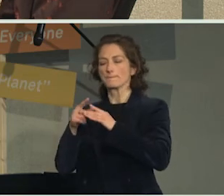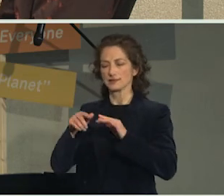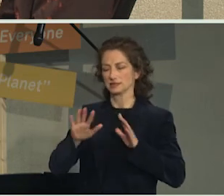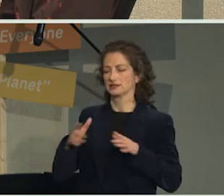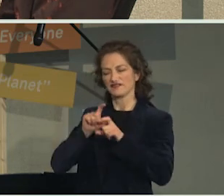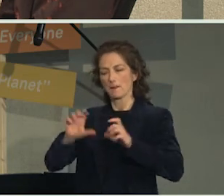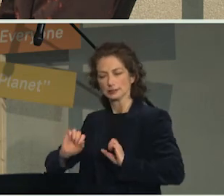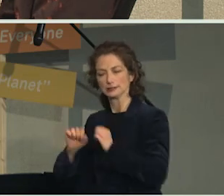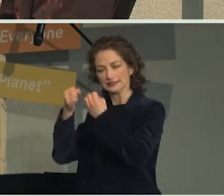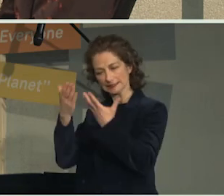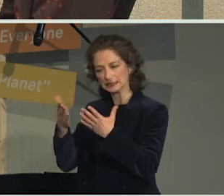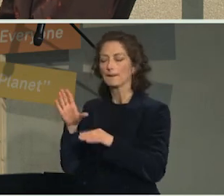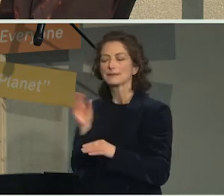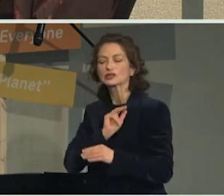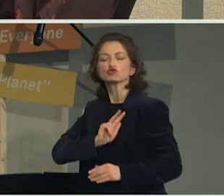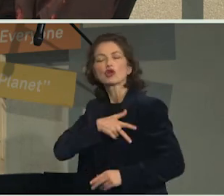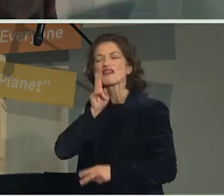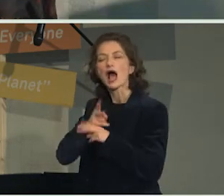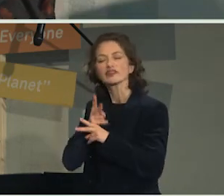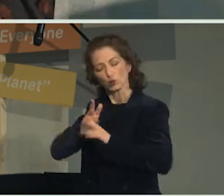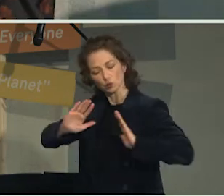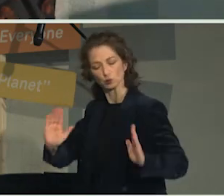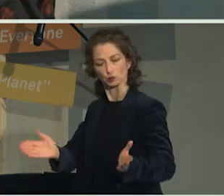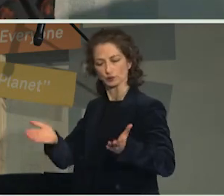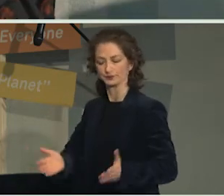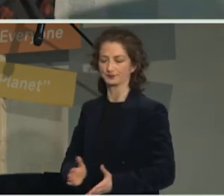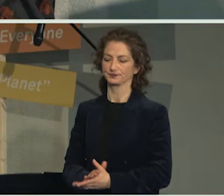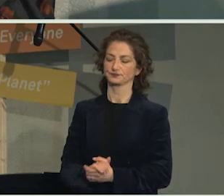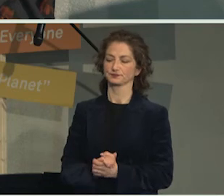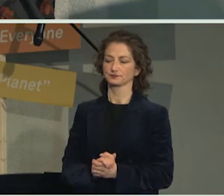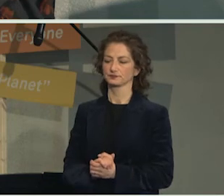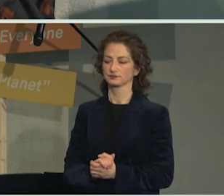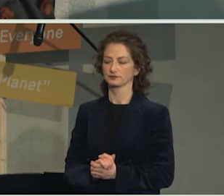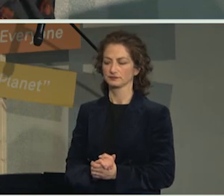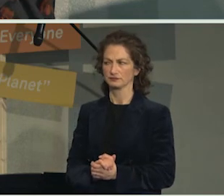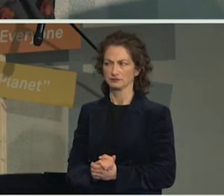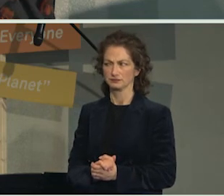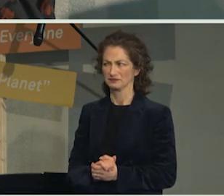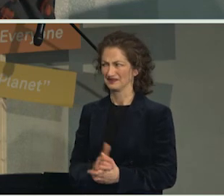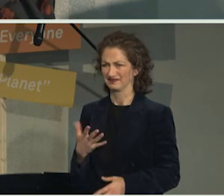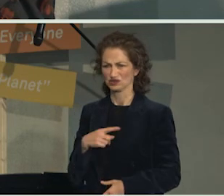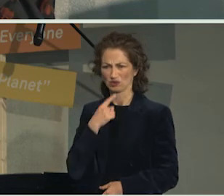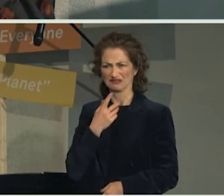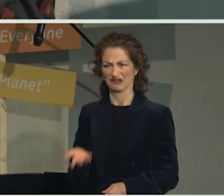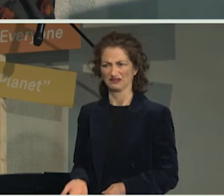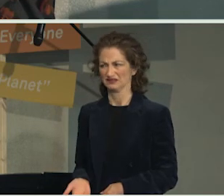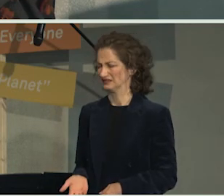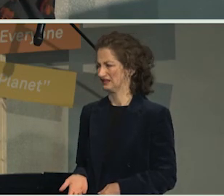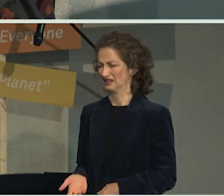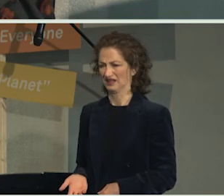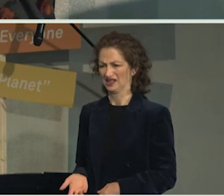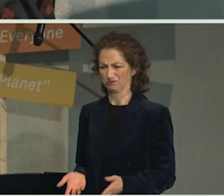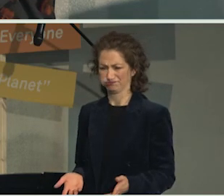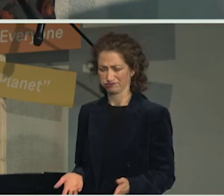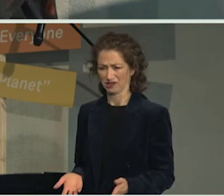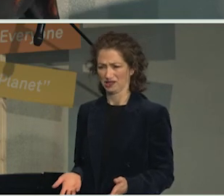of social responsibility. I mean, I don't even know what to say. I mean, this is just